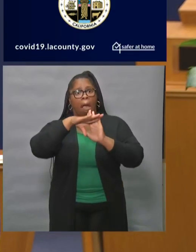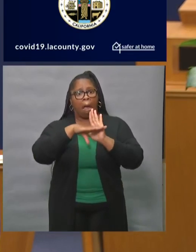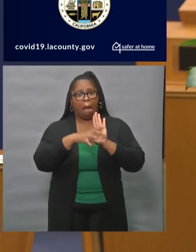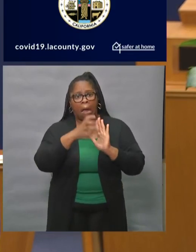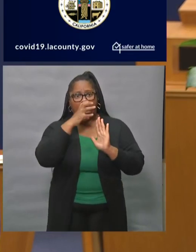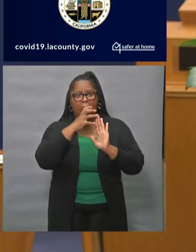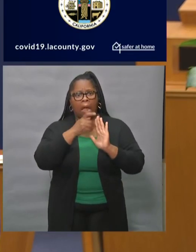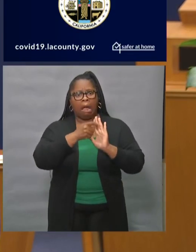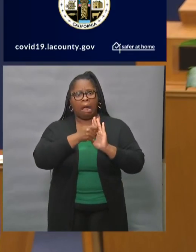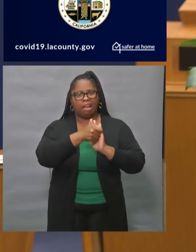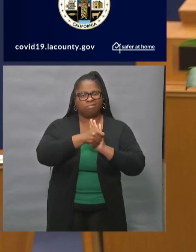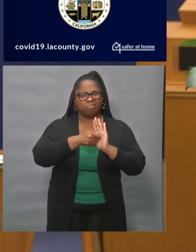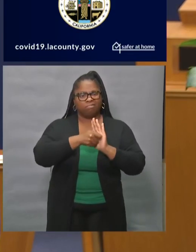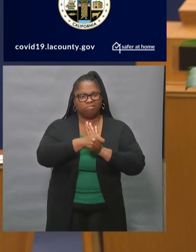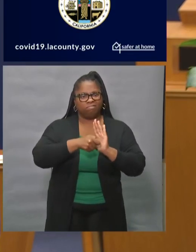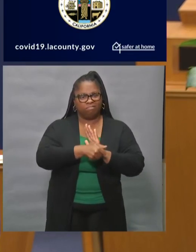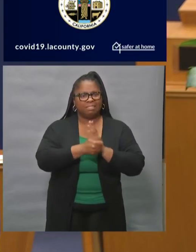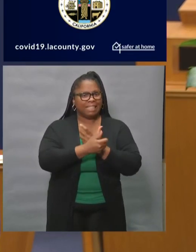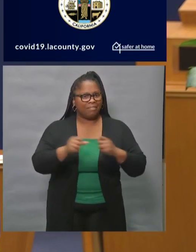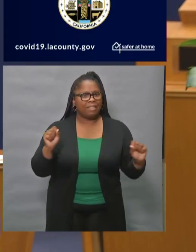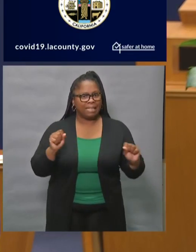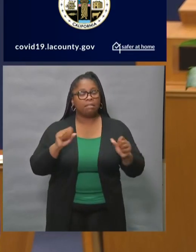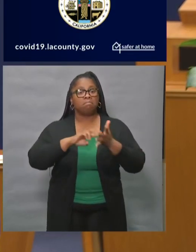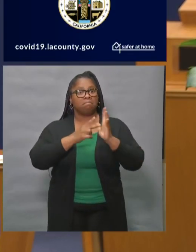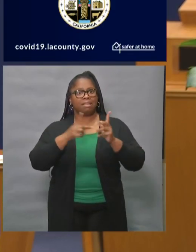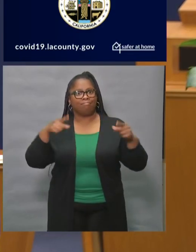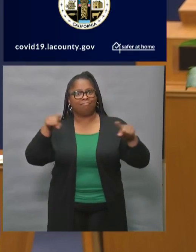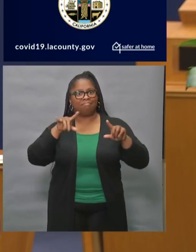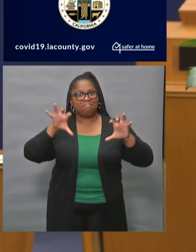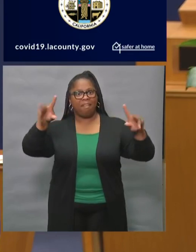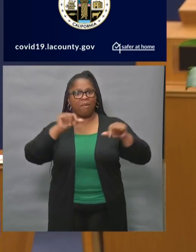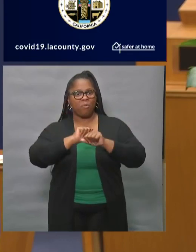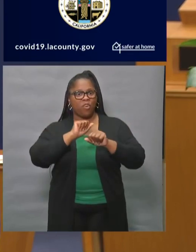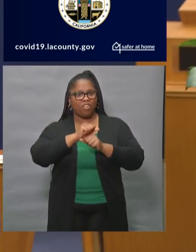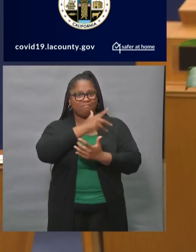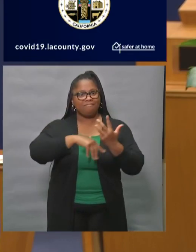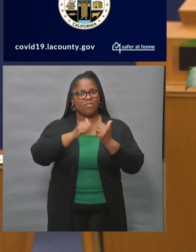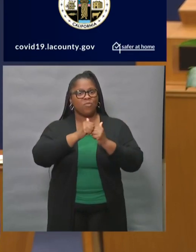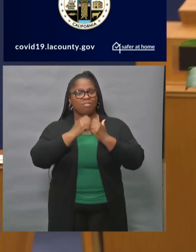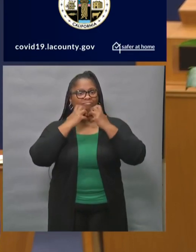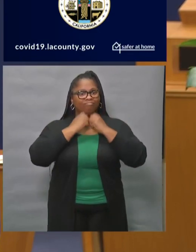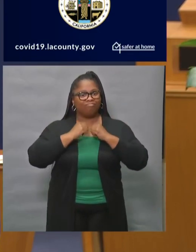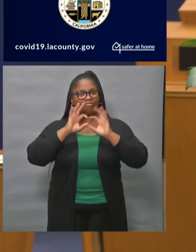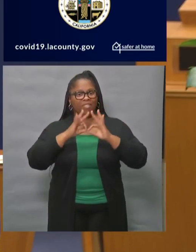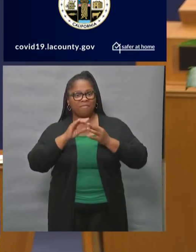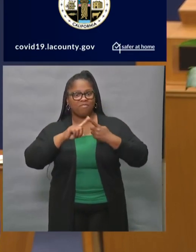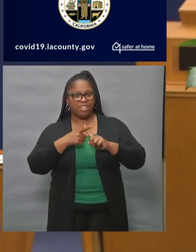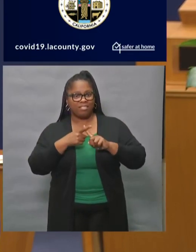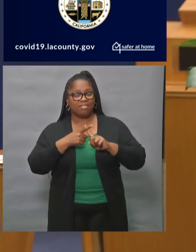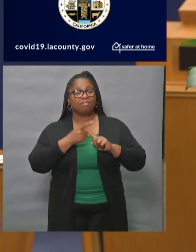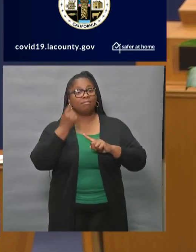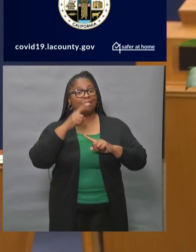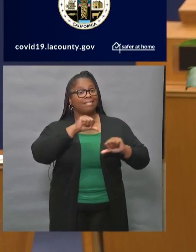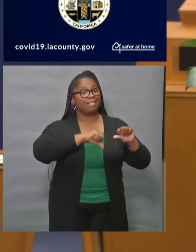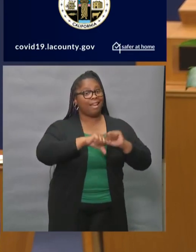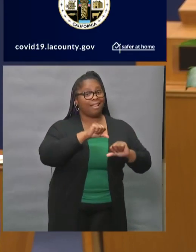work and reunite with loved ones. Keep in mind, science and data will guide our